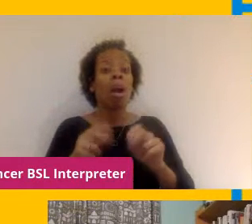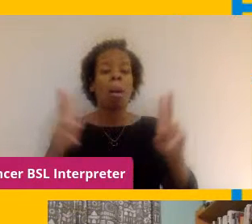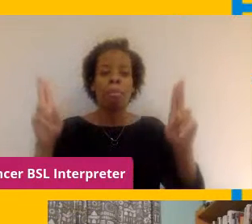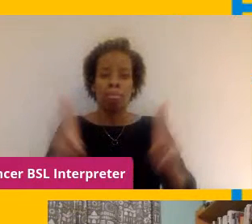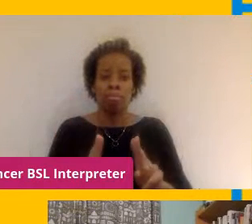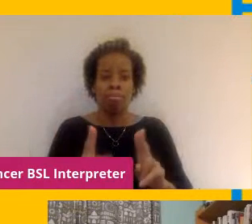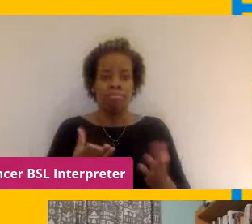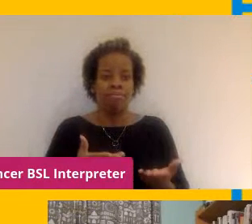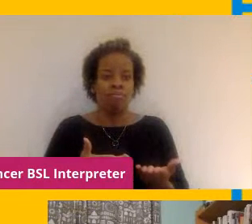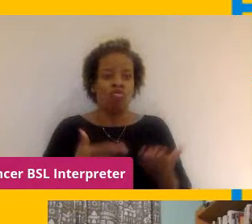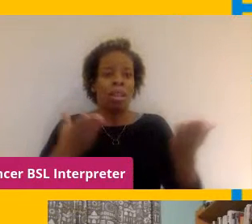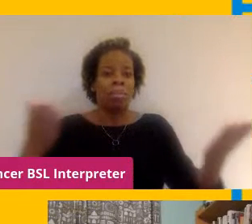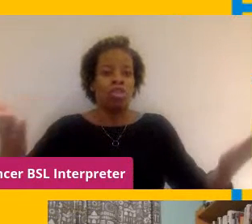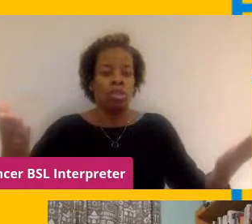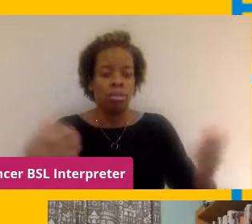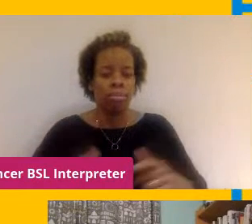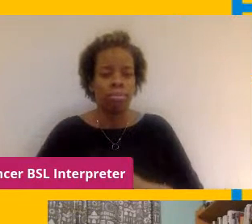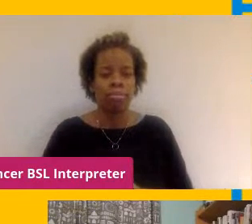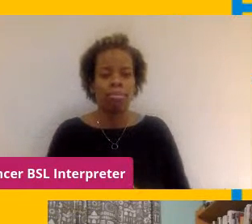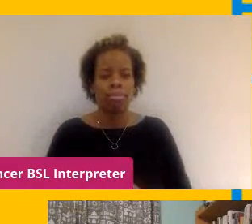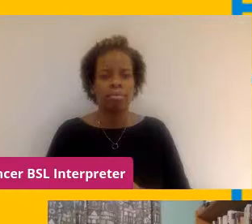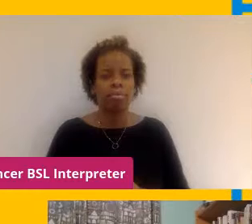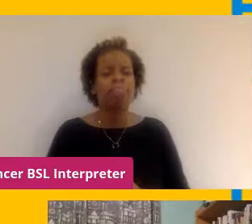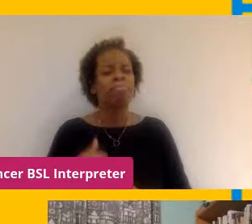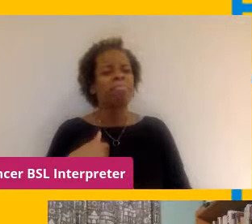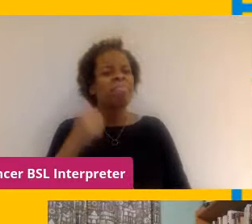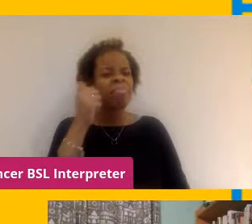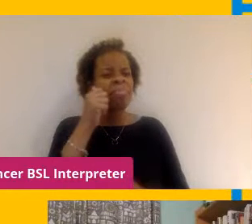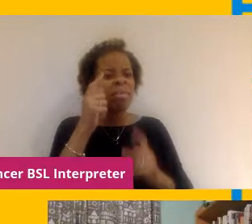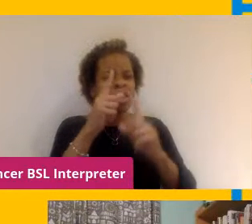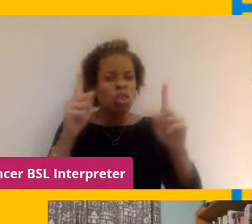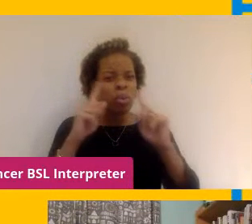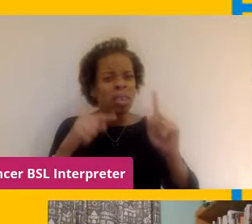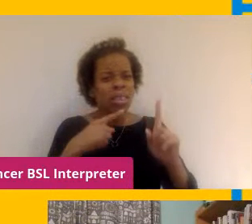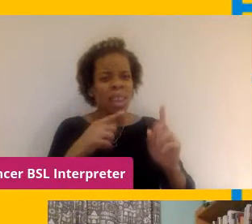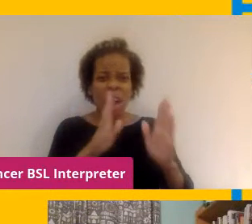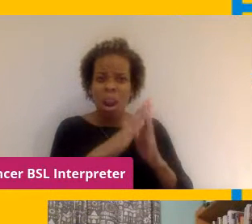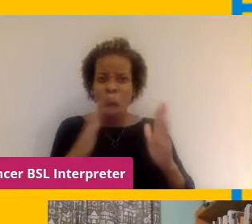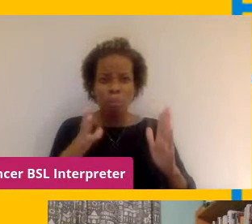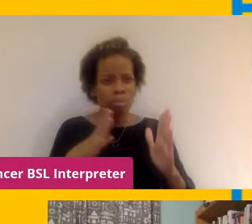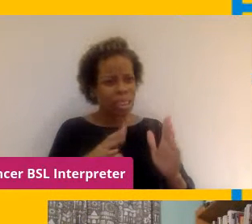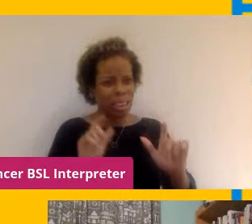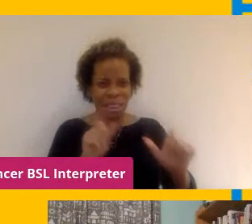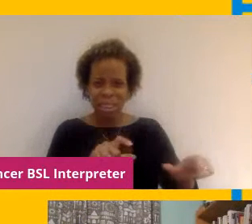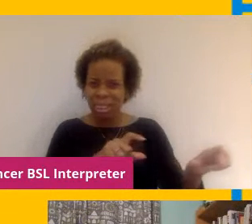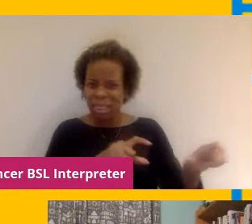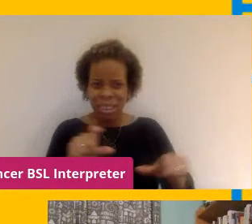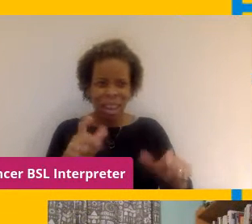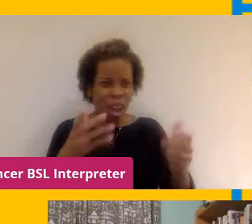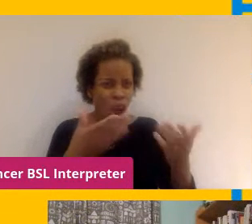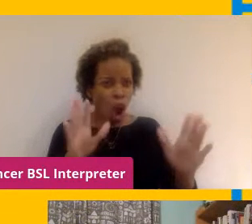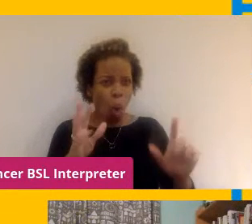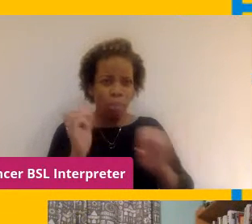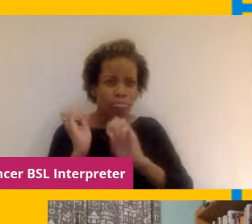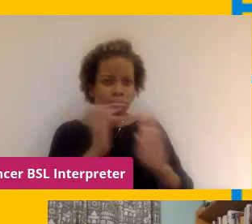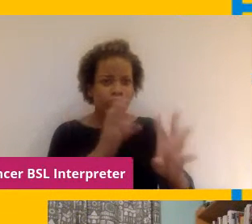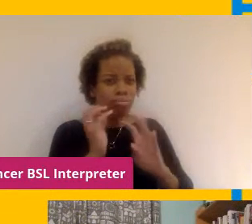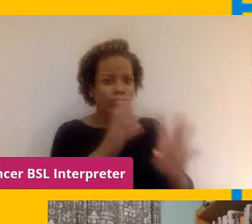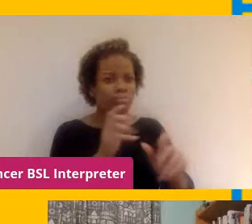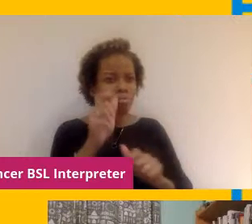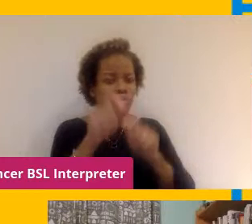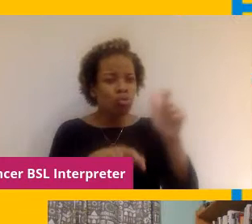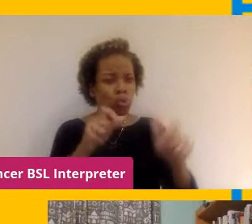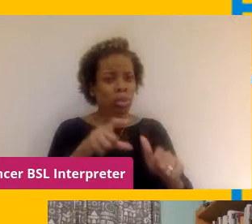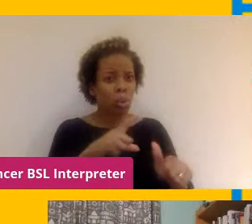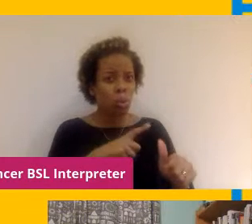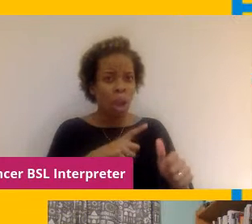well that universities are increasingly saying that libraries should be open as a space for students to frequent, because of the mental